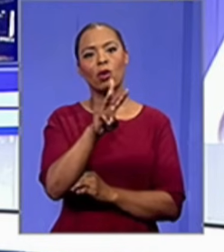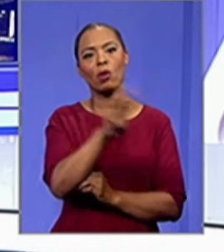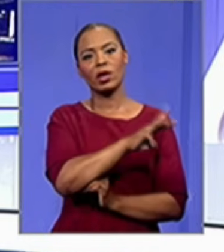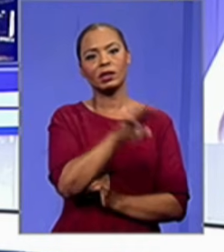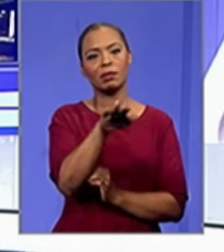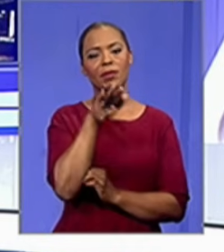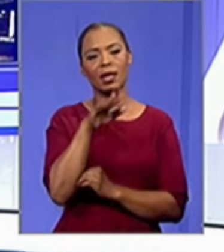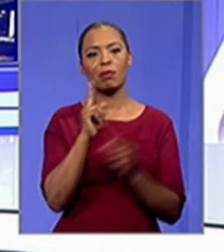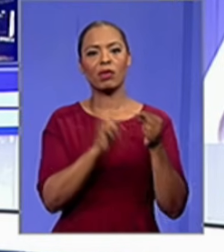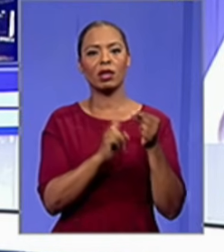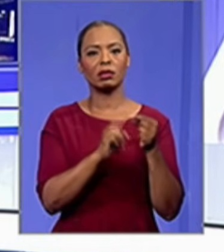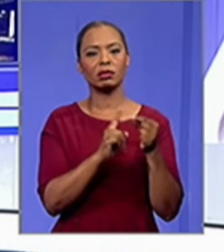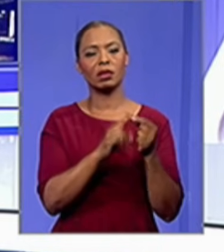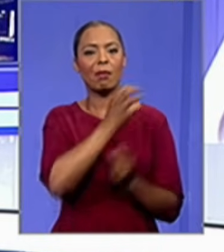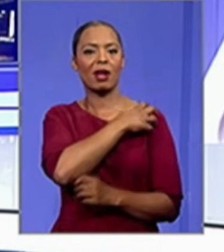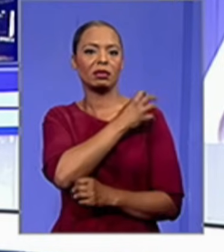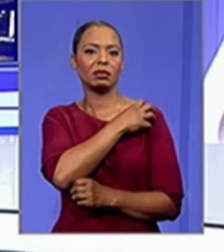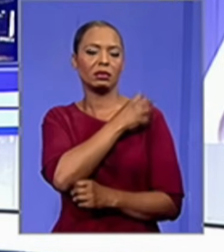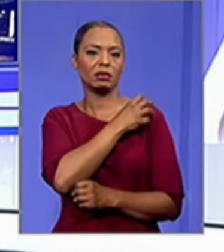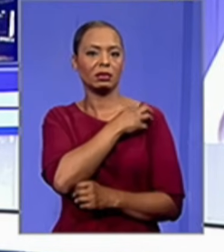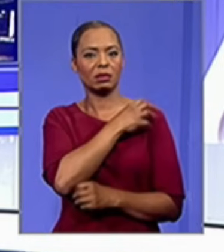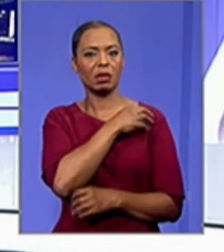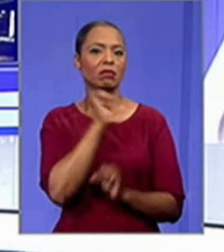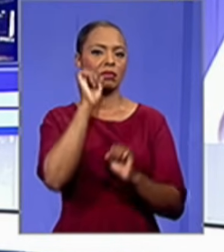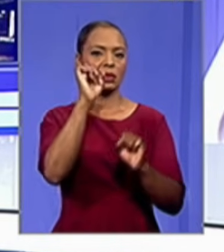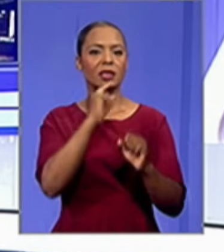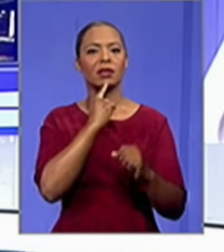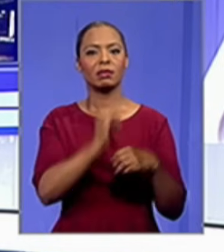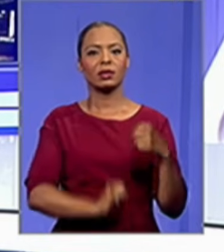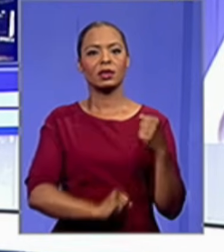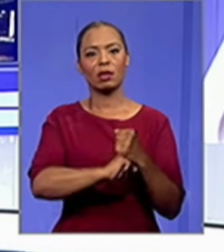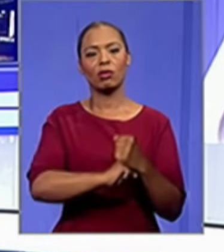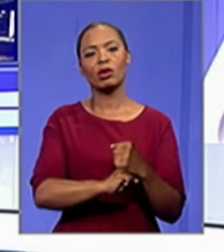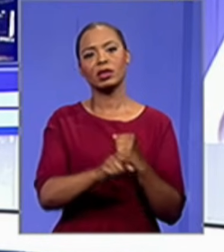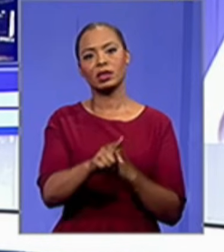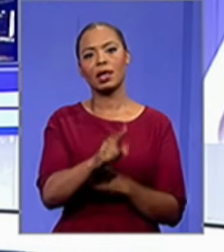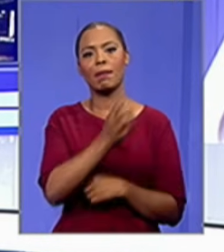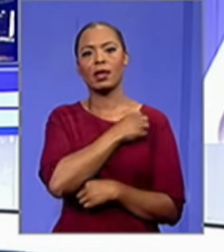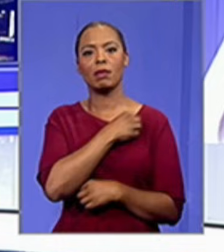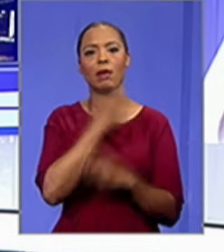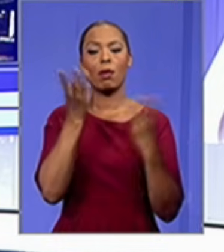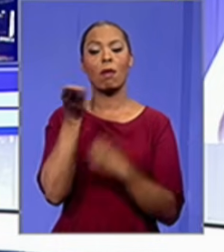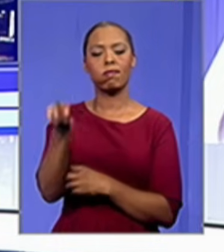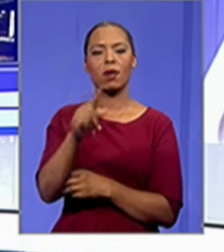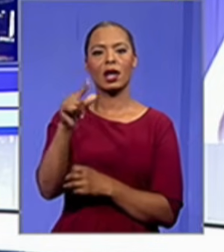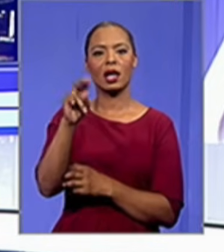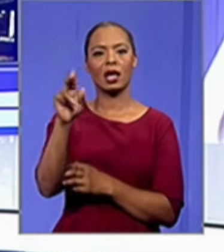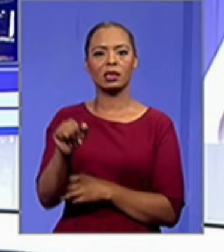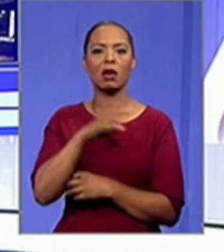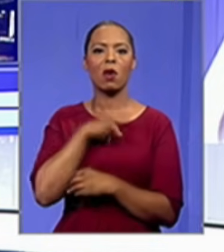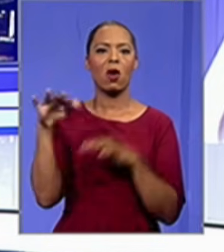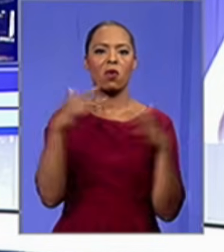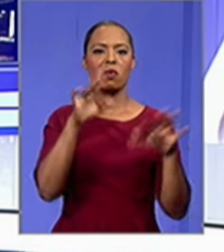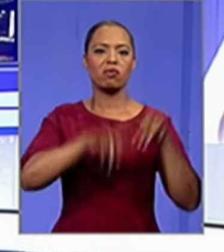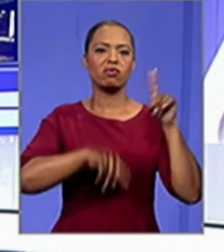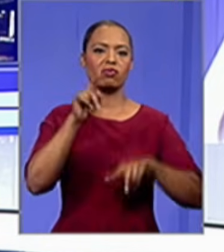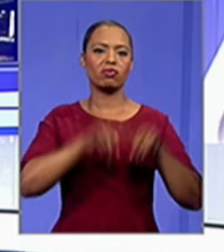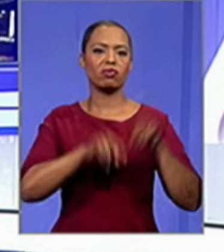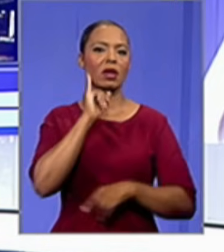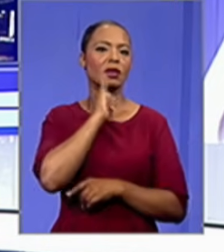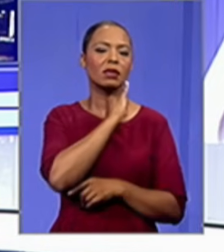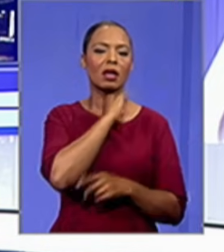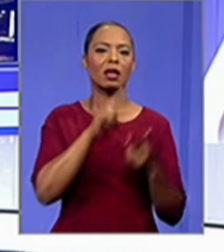tšere magato a boipelaetši go thekga mapalestina ka Gaza se se latela nakong ya ge dikgohlano magareng ga Israele le